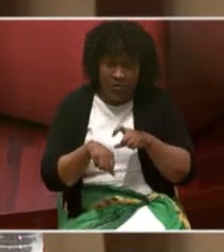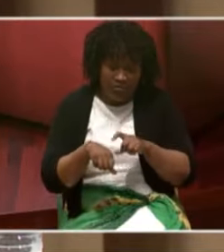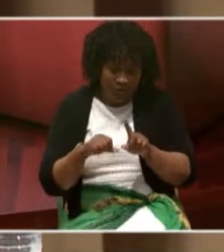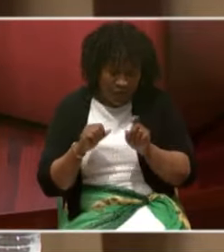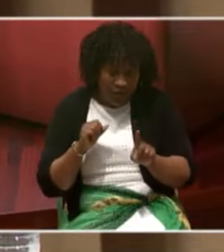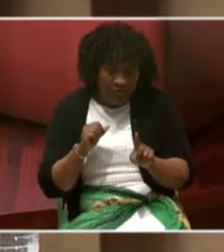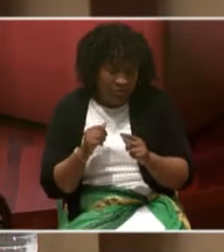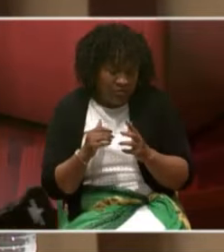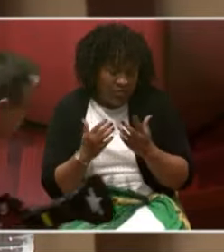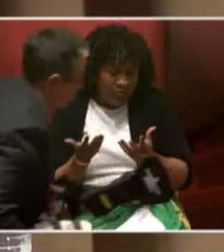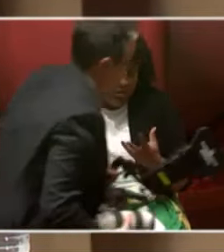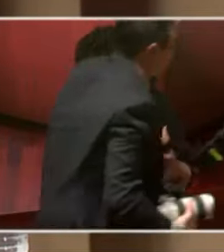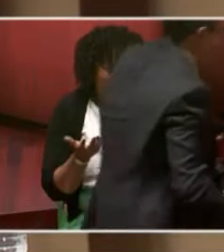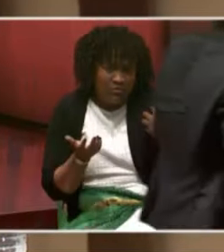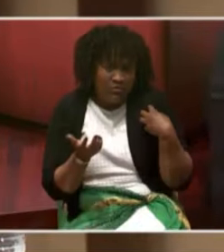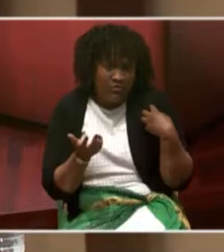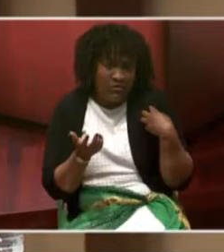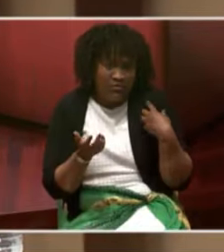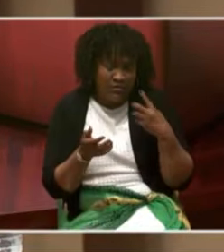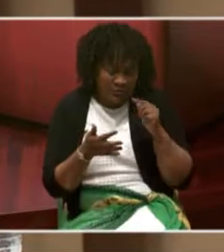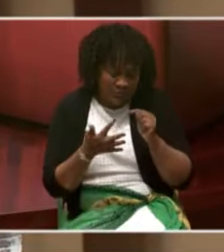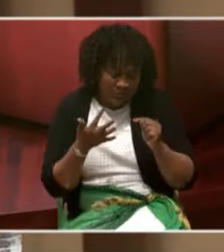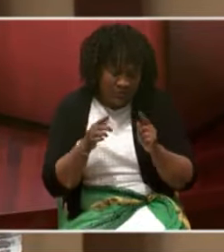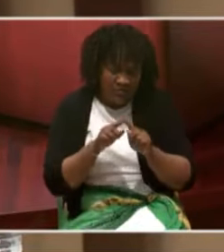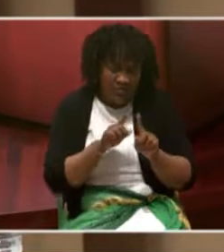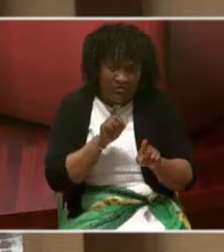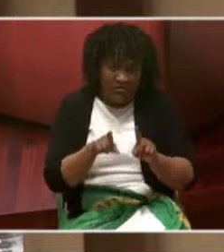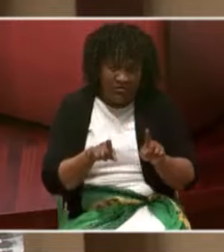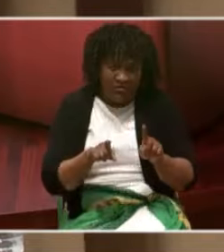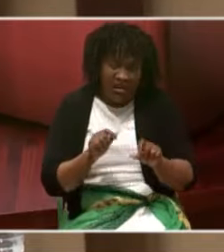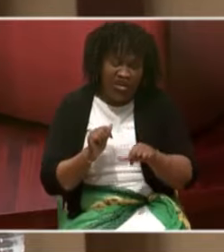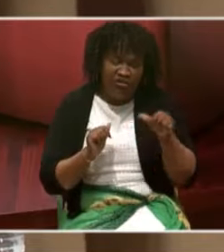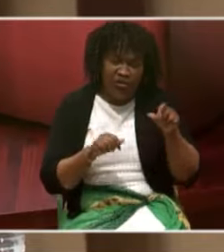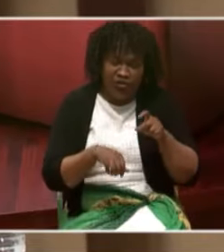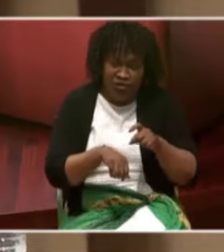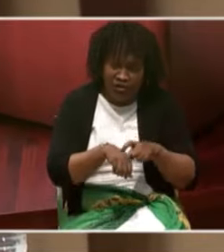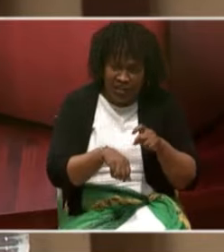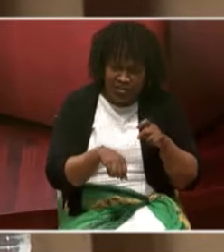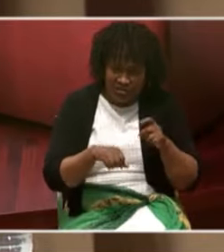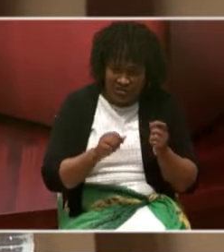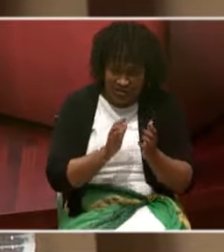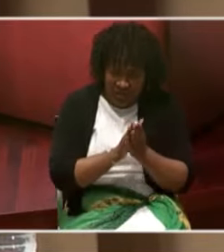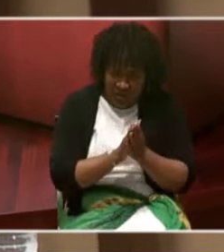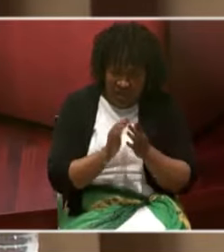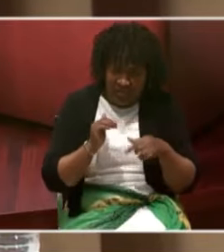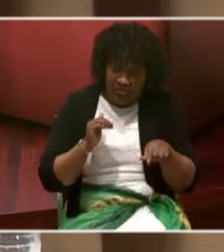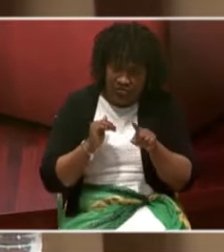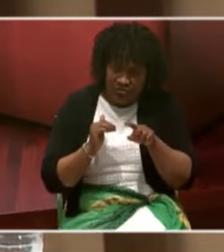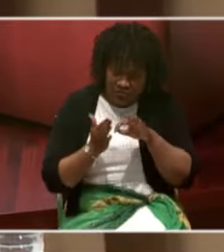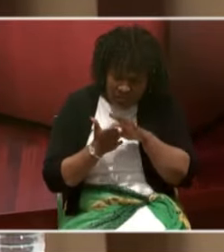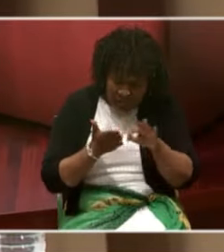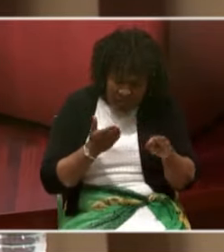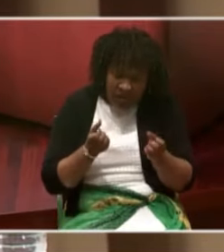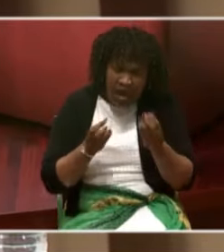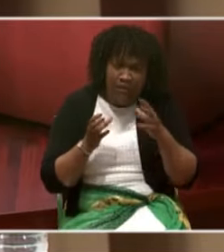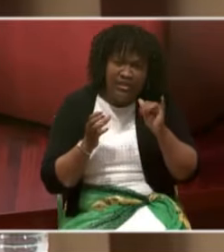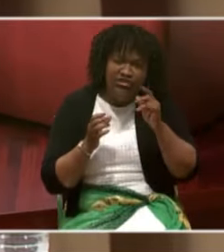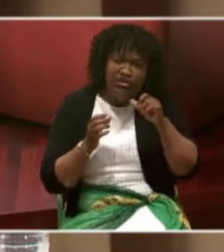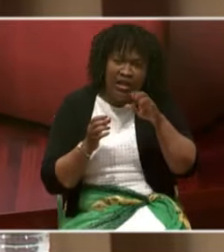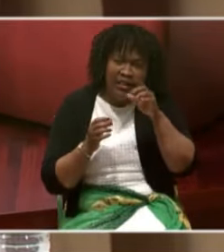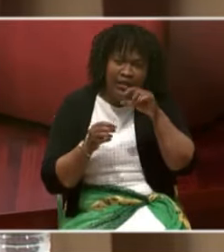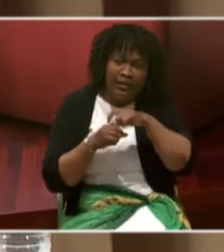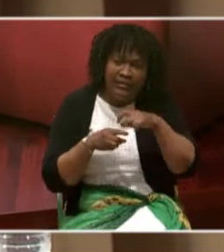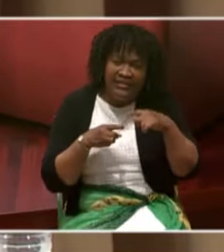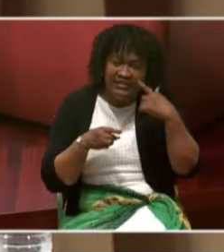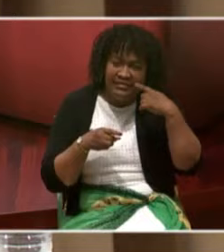said, "Jose, can you swim?" He said, "Yes, a little." And I said something like, "Well, there's too much water down there. We're not going to jump.